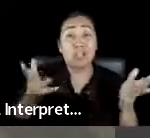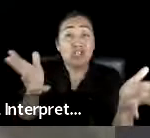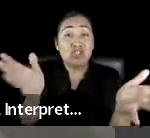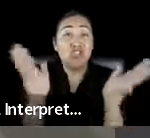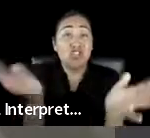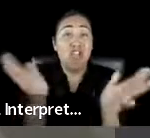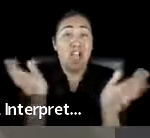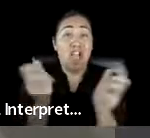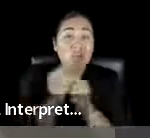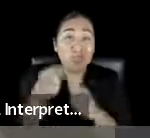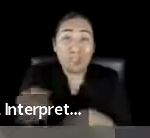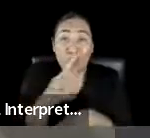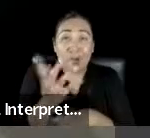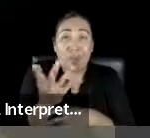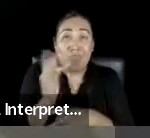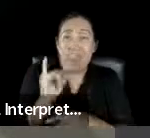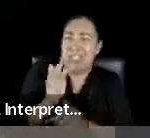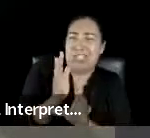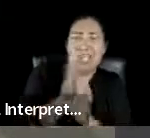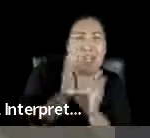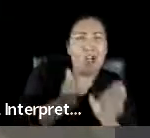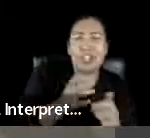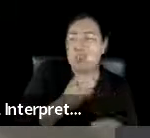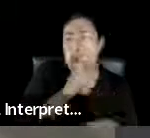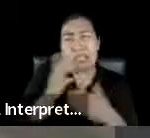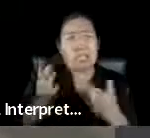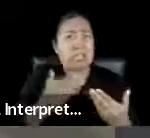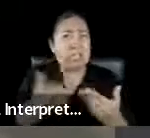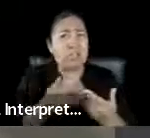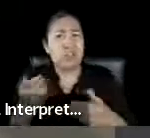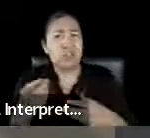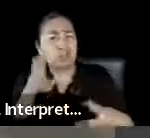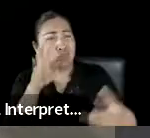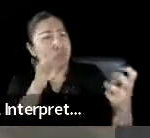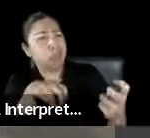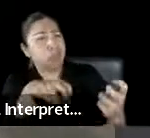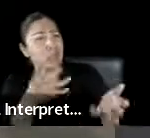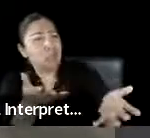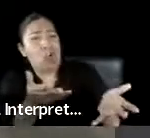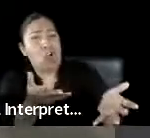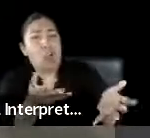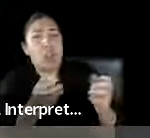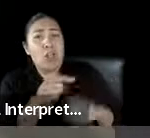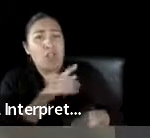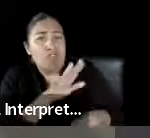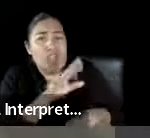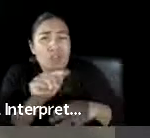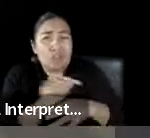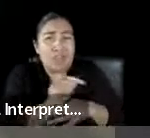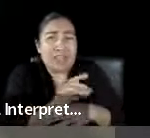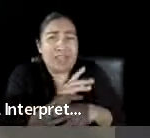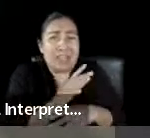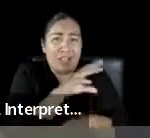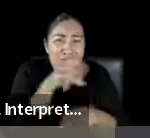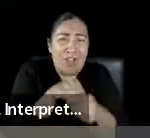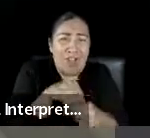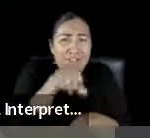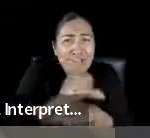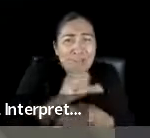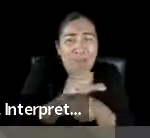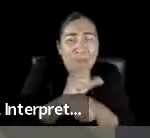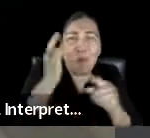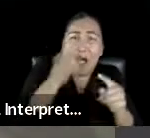and really are easy to talk to. That's their training, and they're in the job because they want